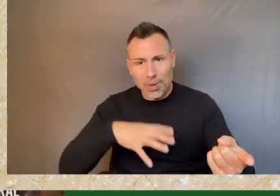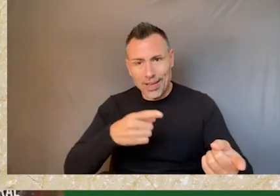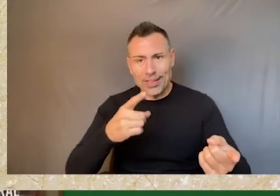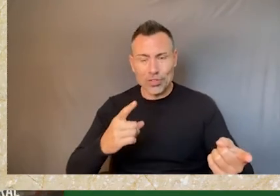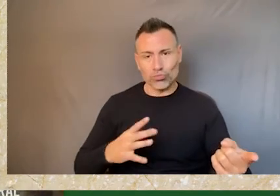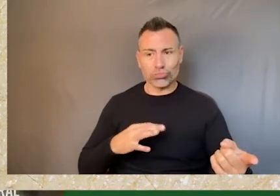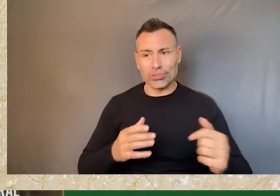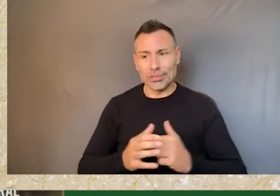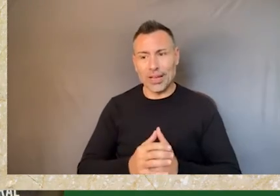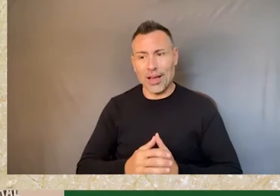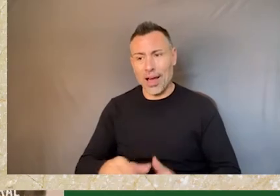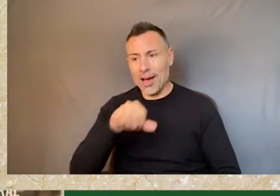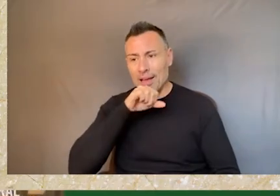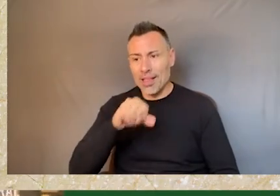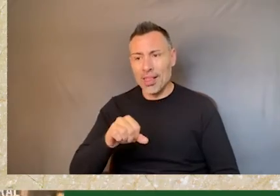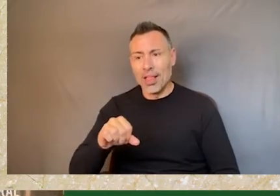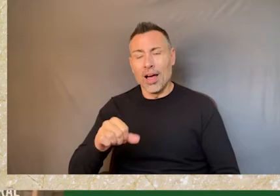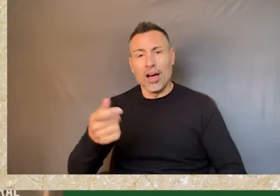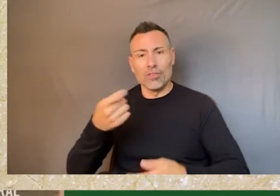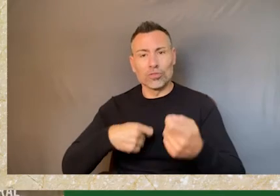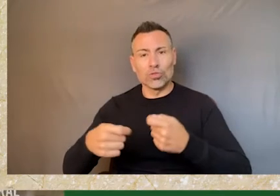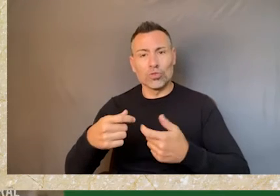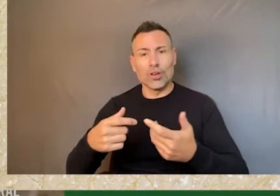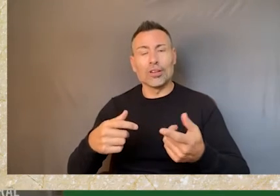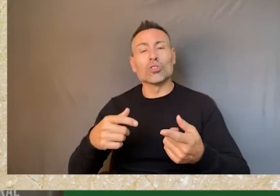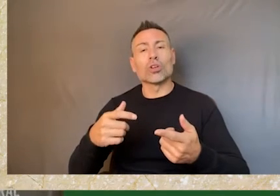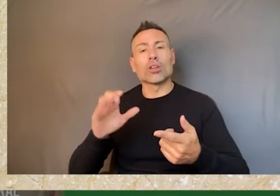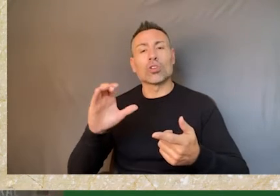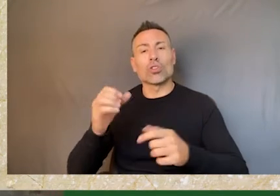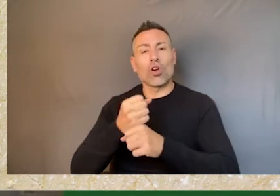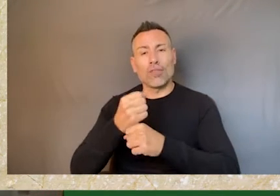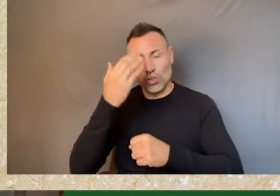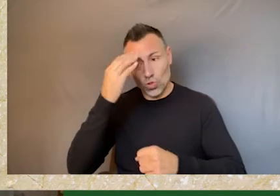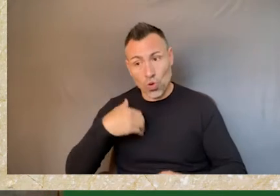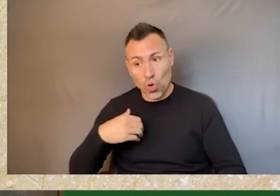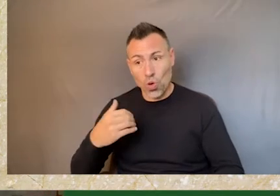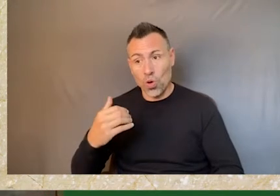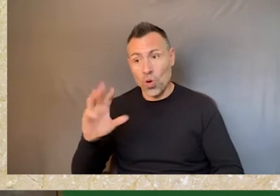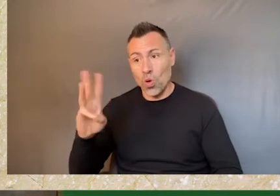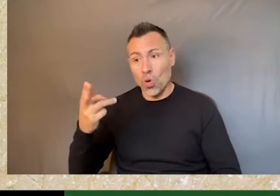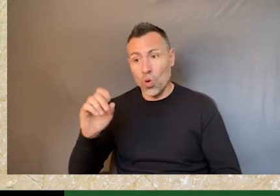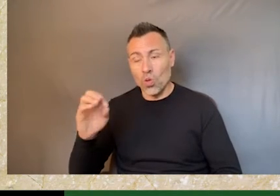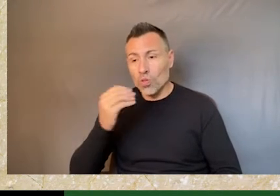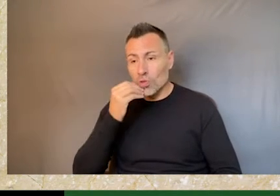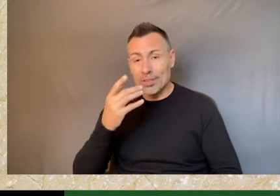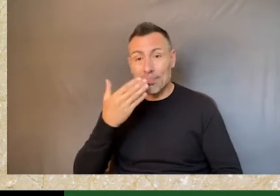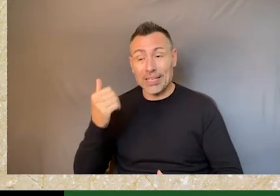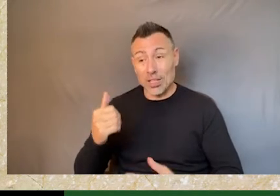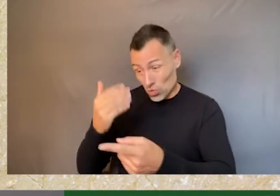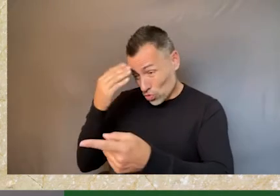love fair trade coffee. Isn't Whole Foods the greatest? Do you know where Rainbow Bagel is? What?